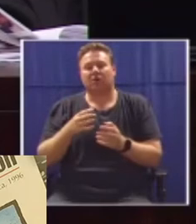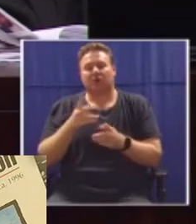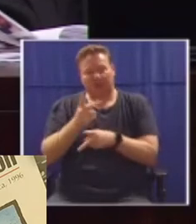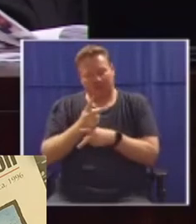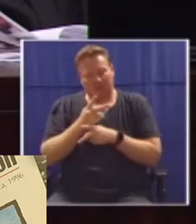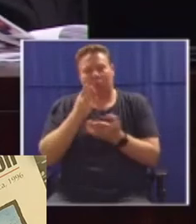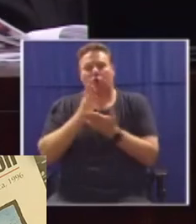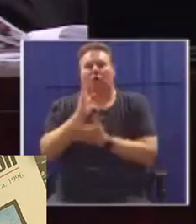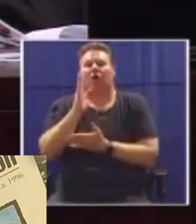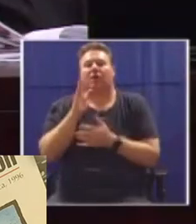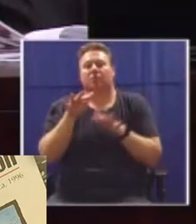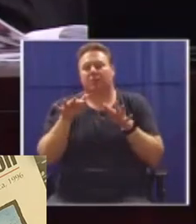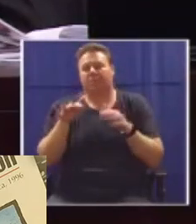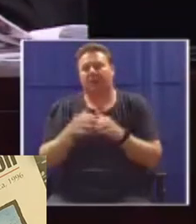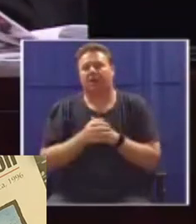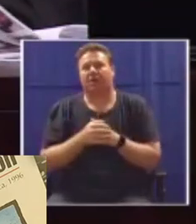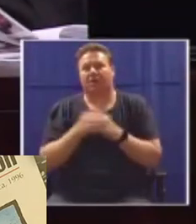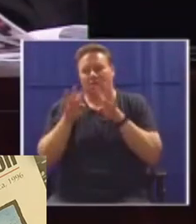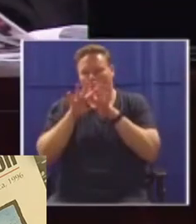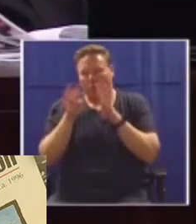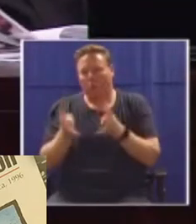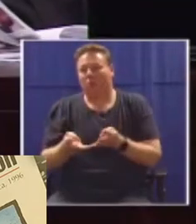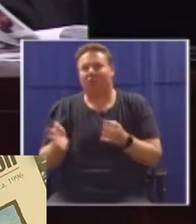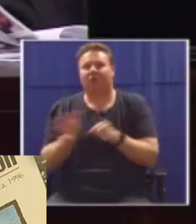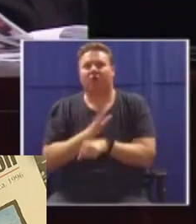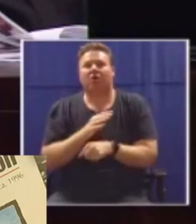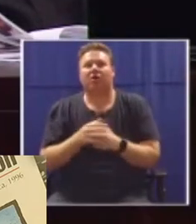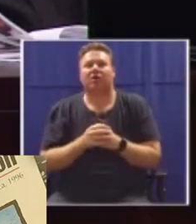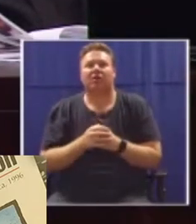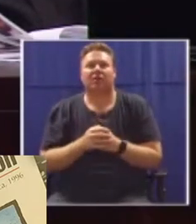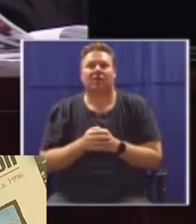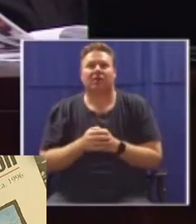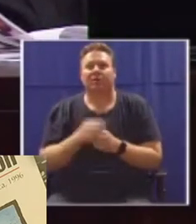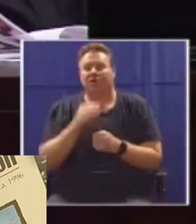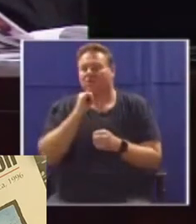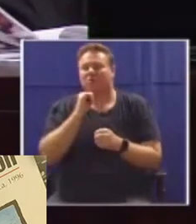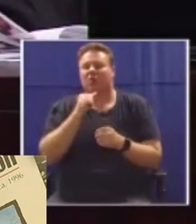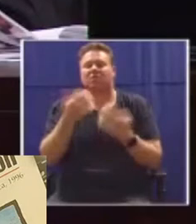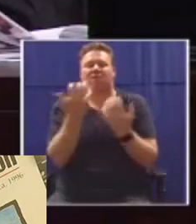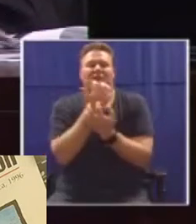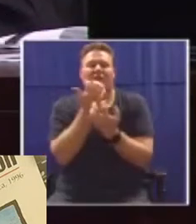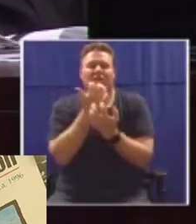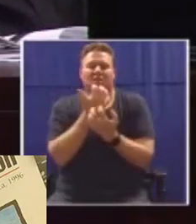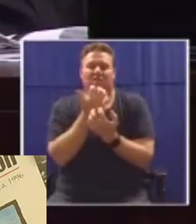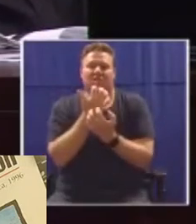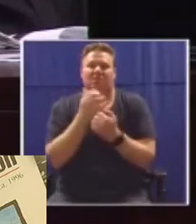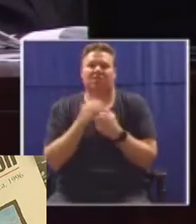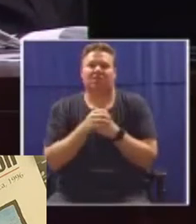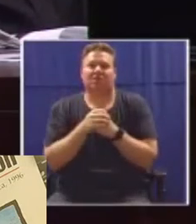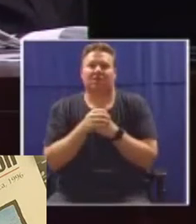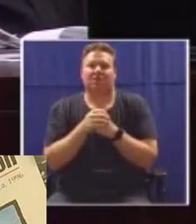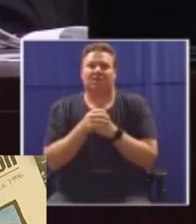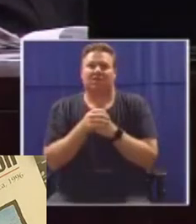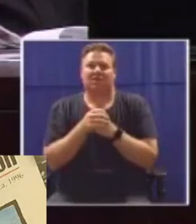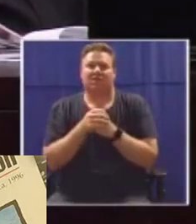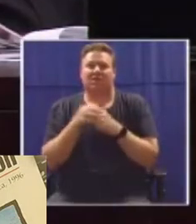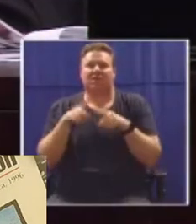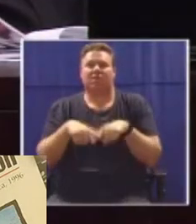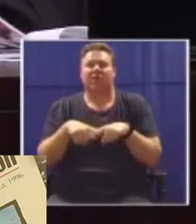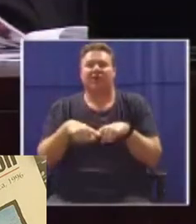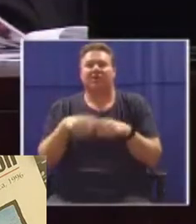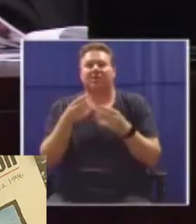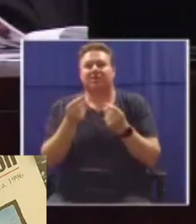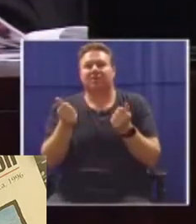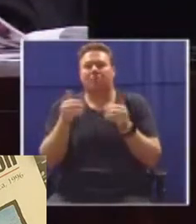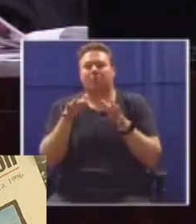of our people worldwide and not being deterred by the dependence that some